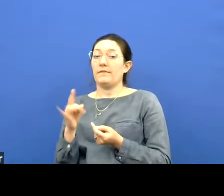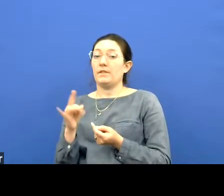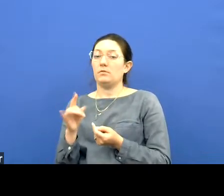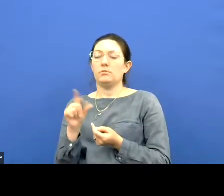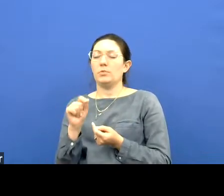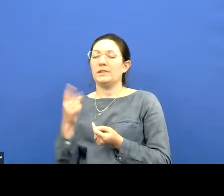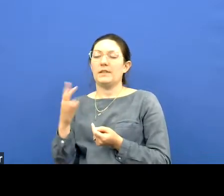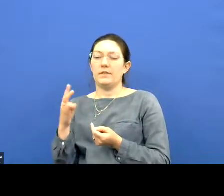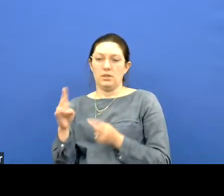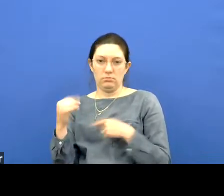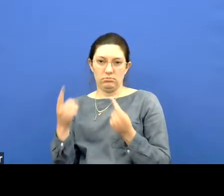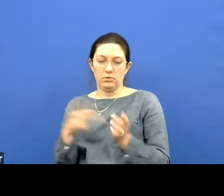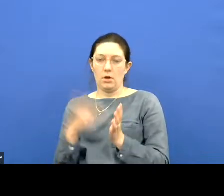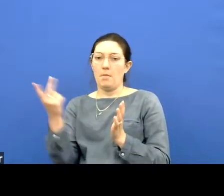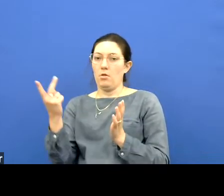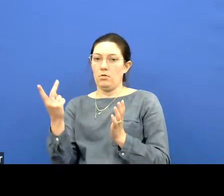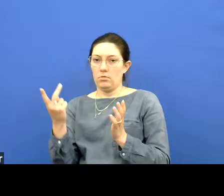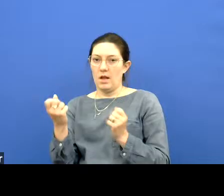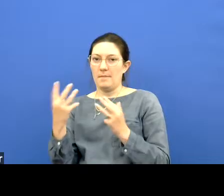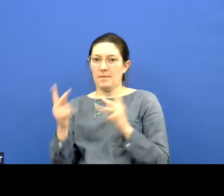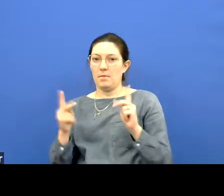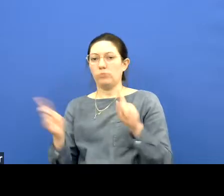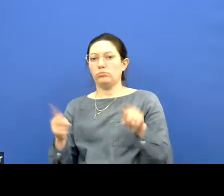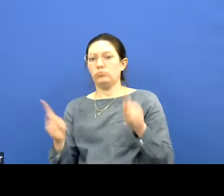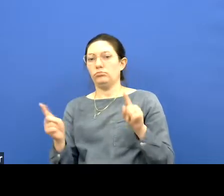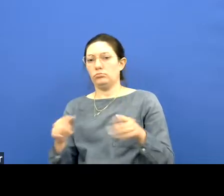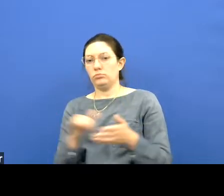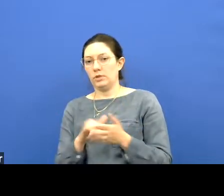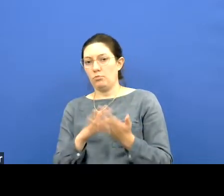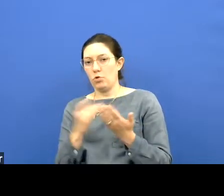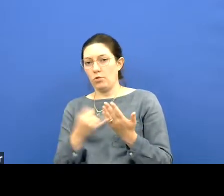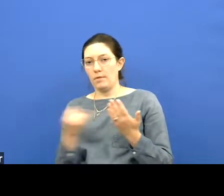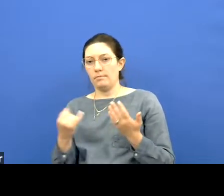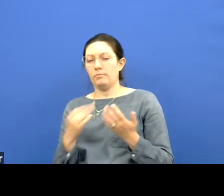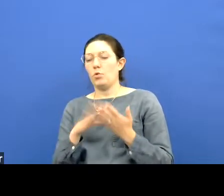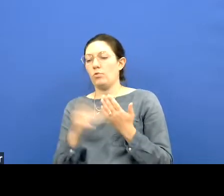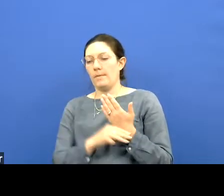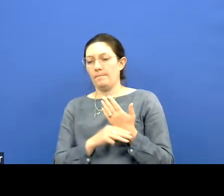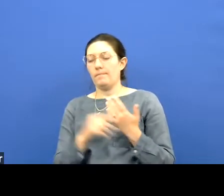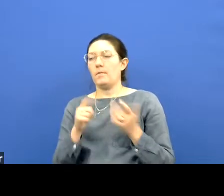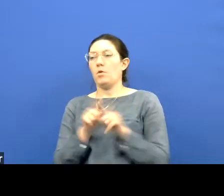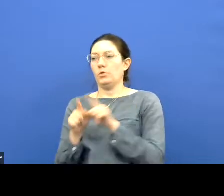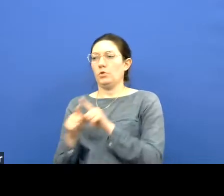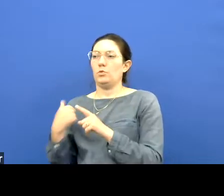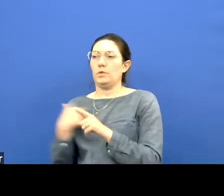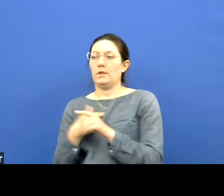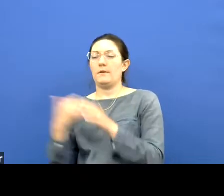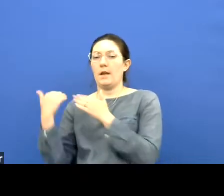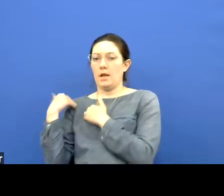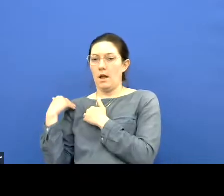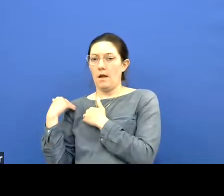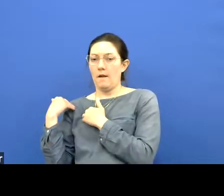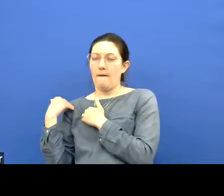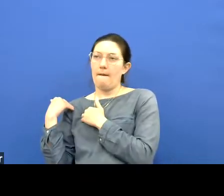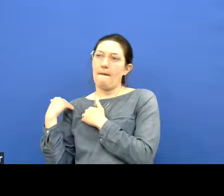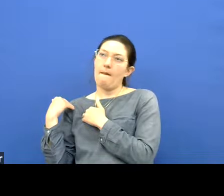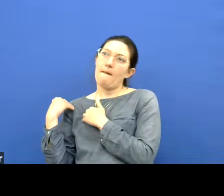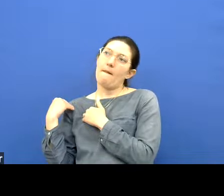2017, it's almost doubled in the number of participants. We've also taken on the